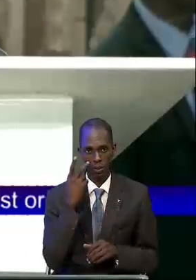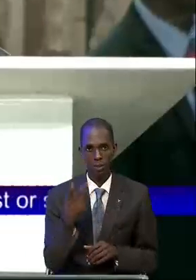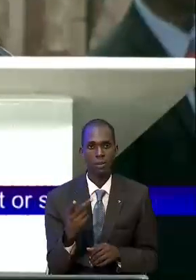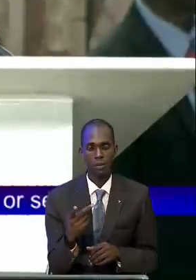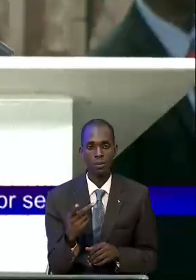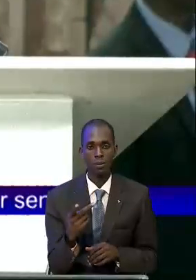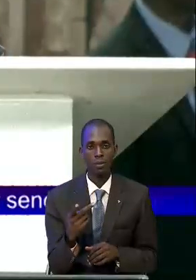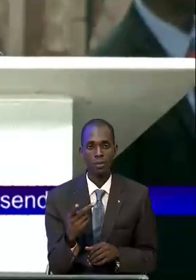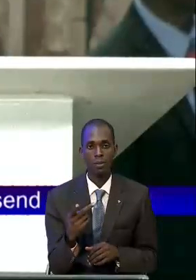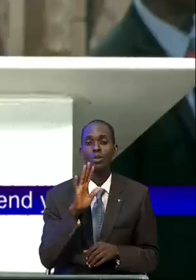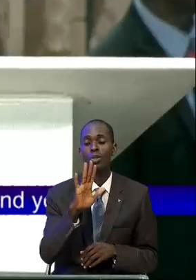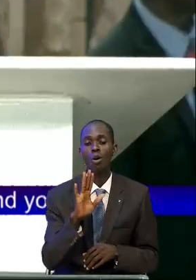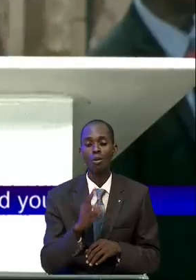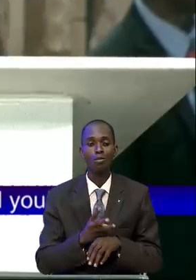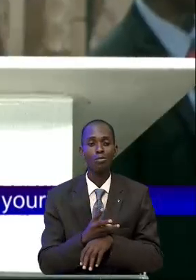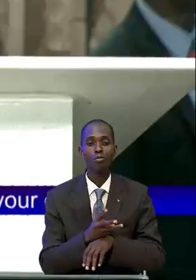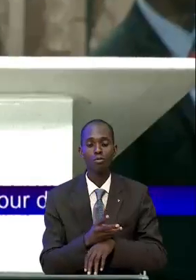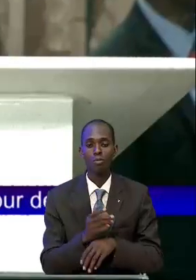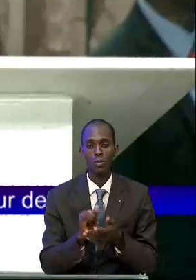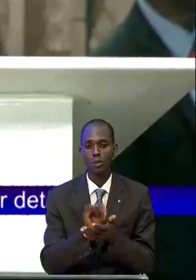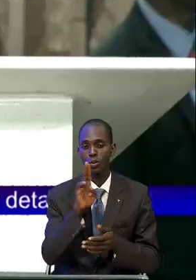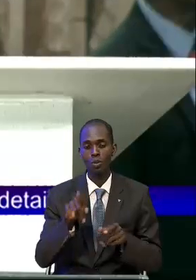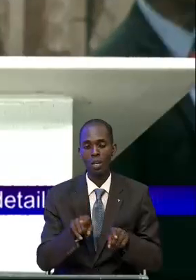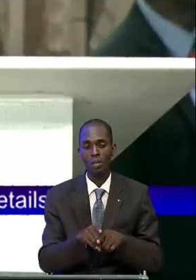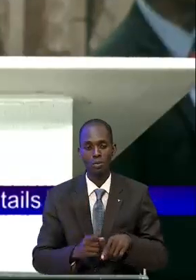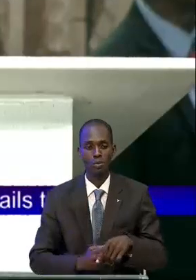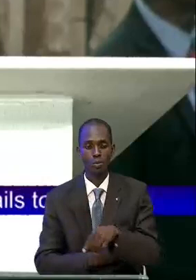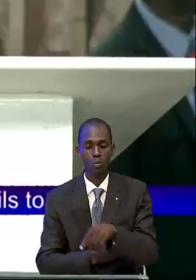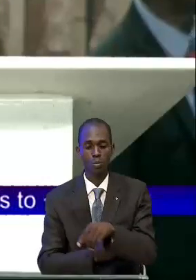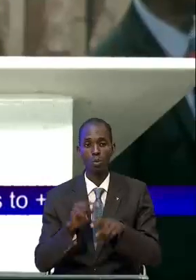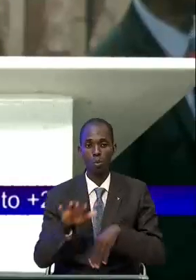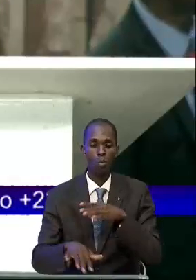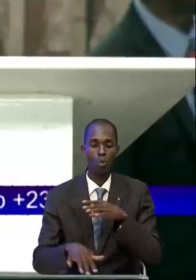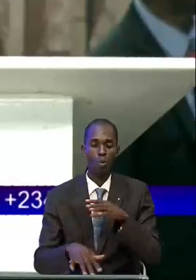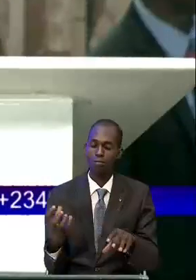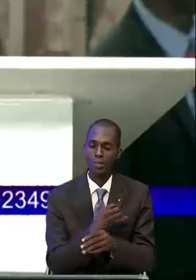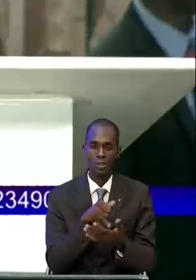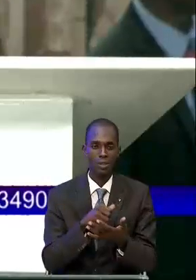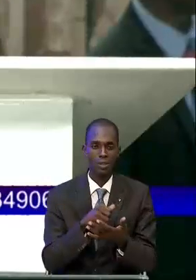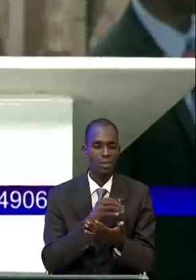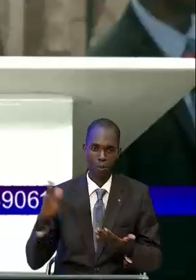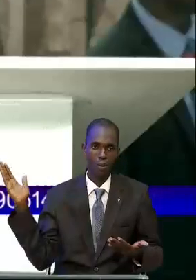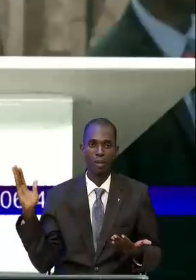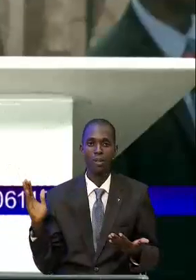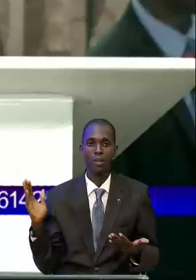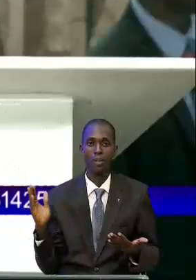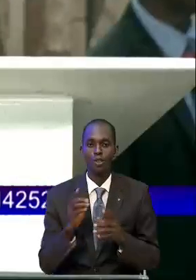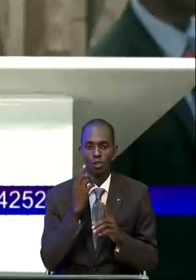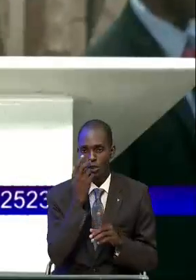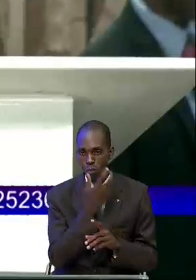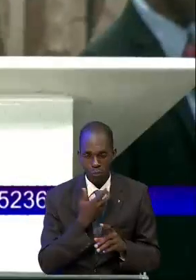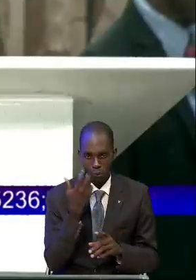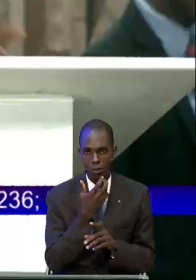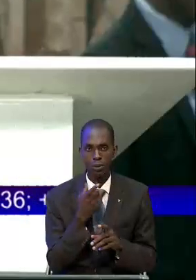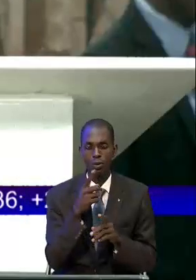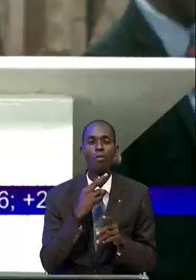eyes. You can see. Raise your crosses, your crutch, and begin to walk. In